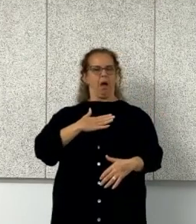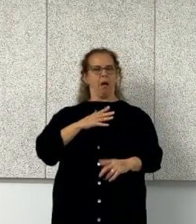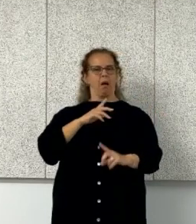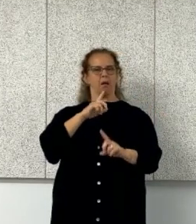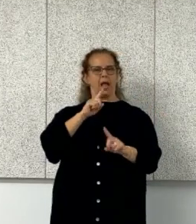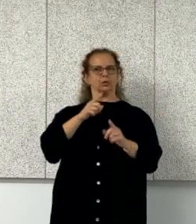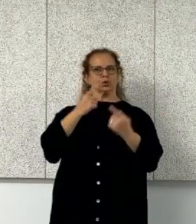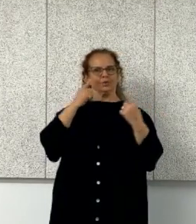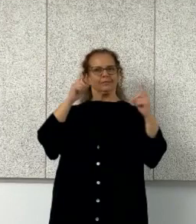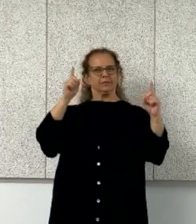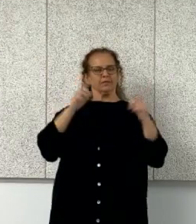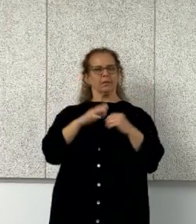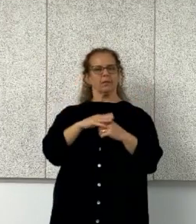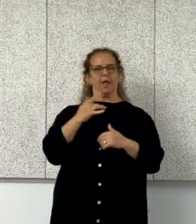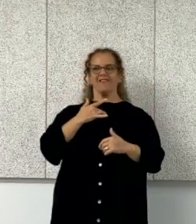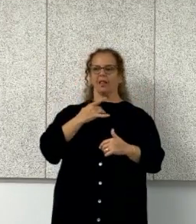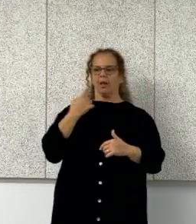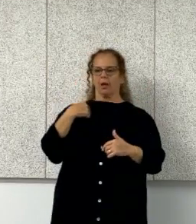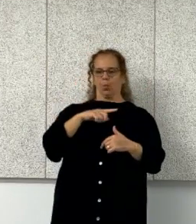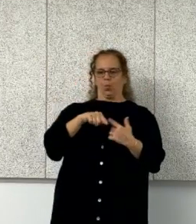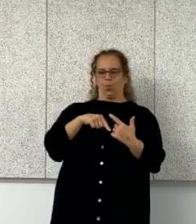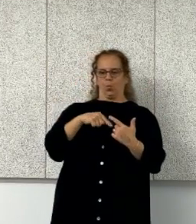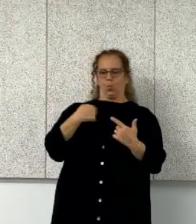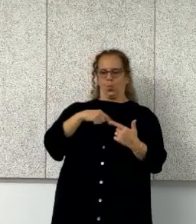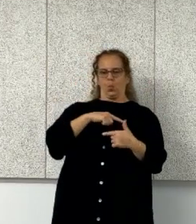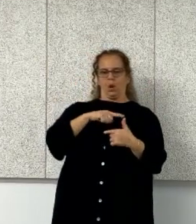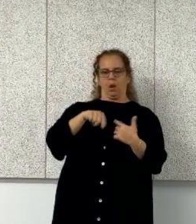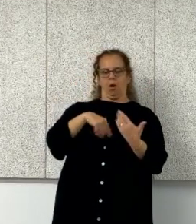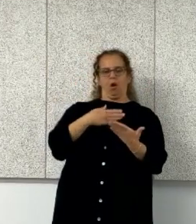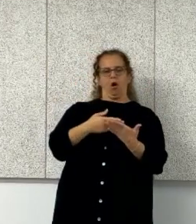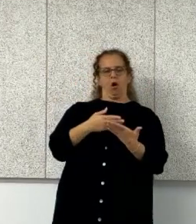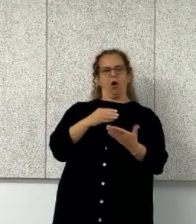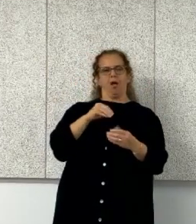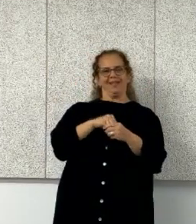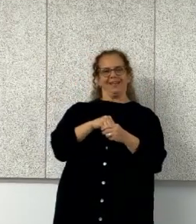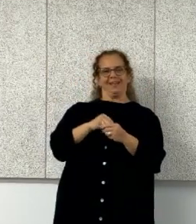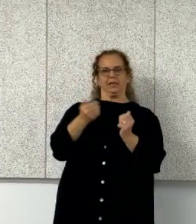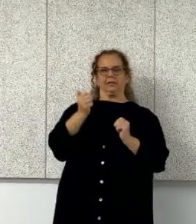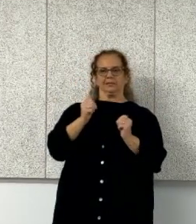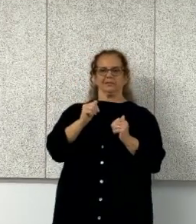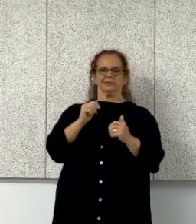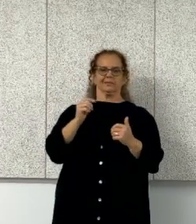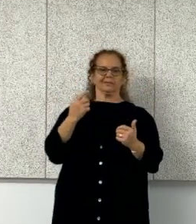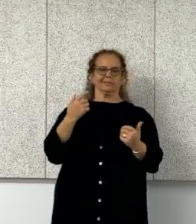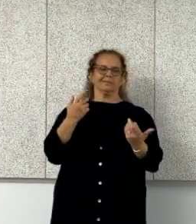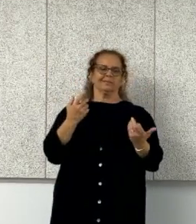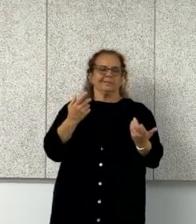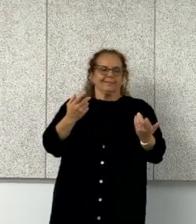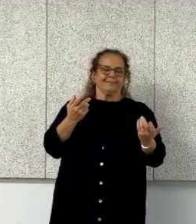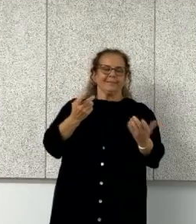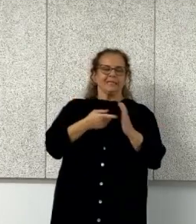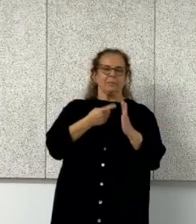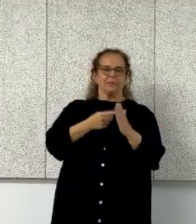think that when we are all in theatrical spaces, whether we want to be or not, we are kind of dramaturgs.